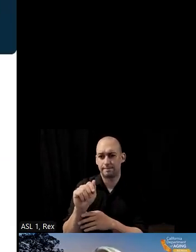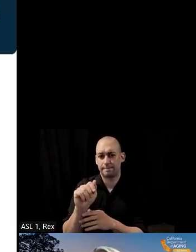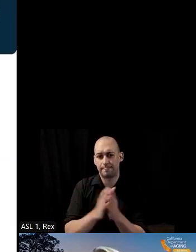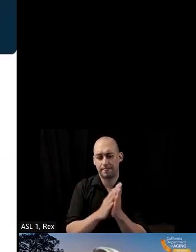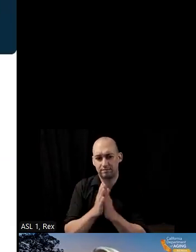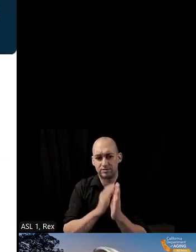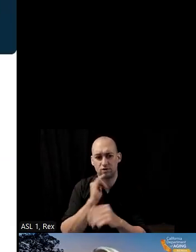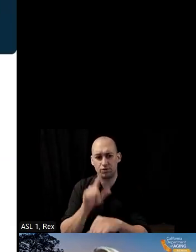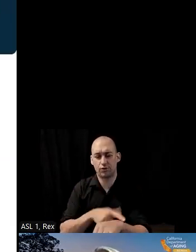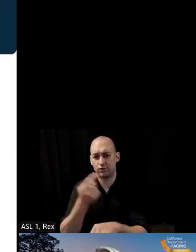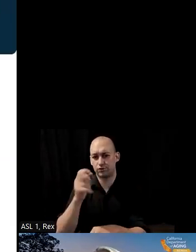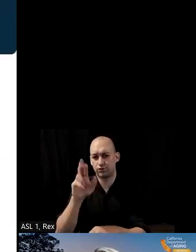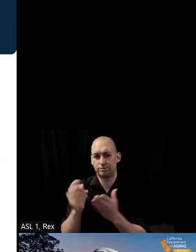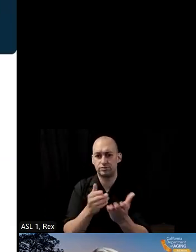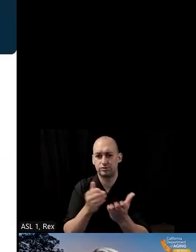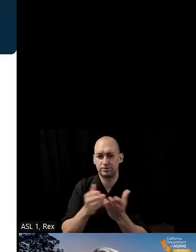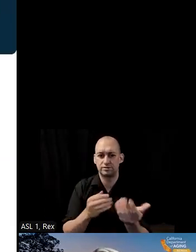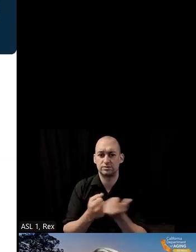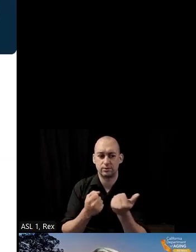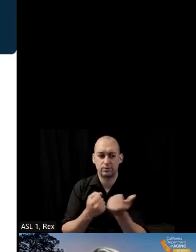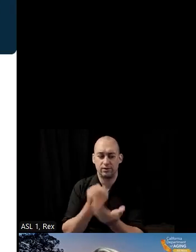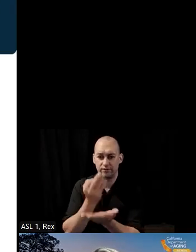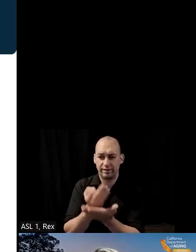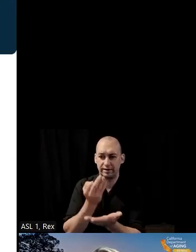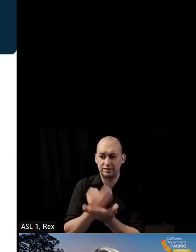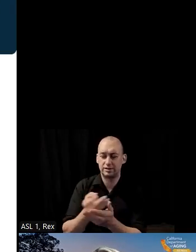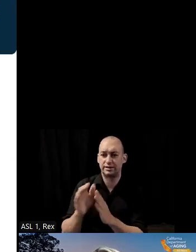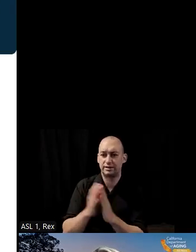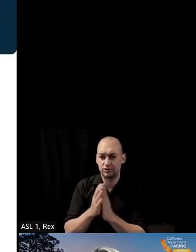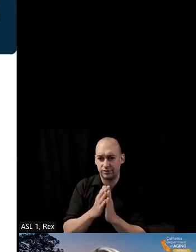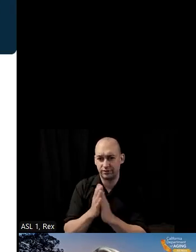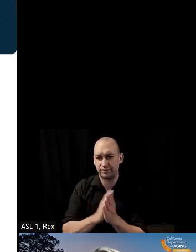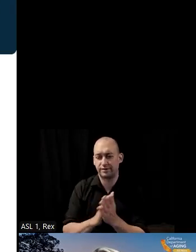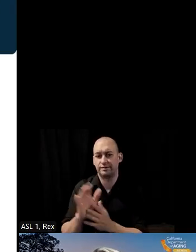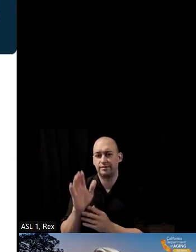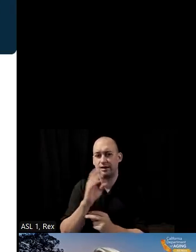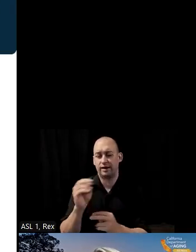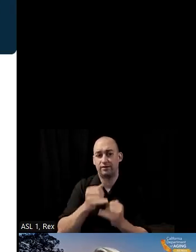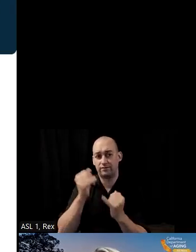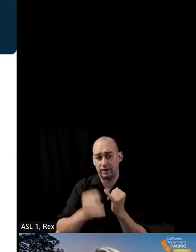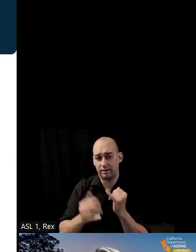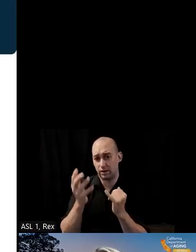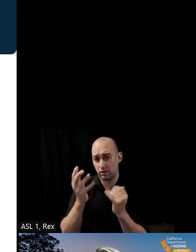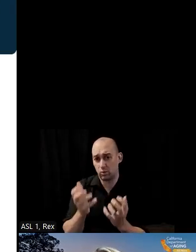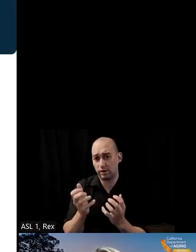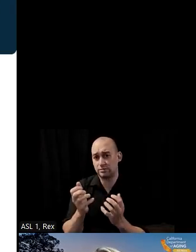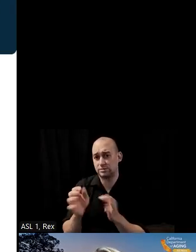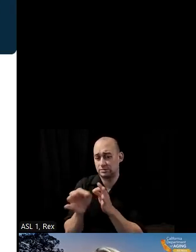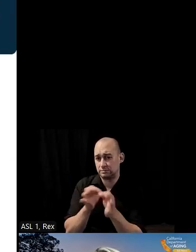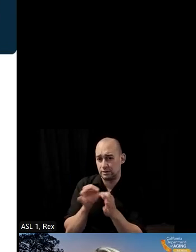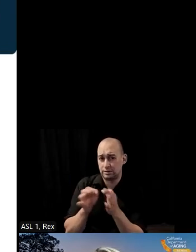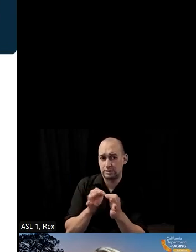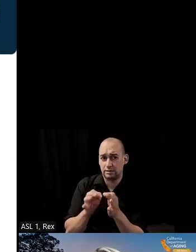long-term services and supports financing initiative. And then finally, I want to brief you about a